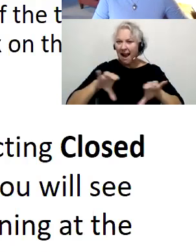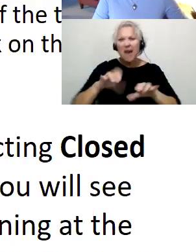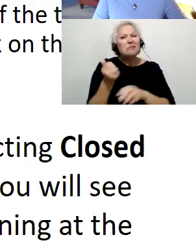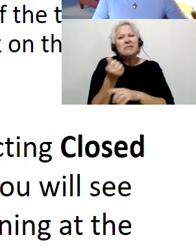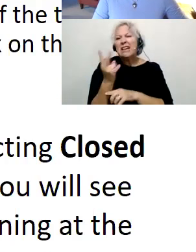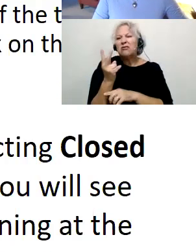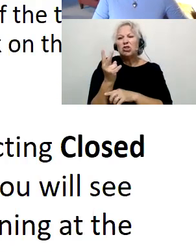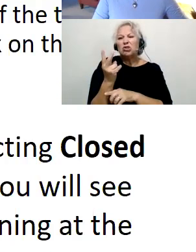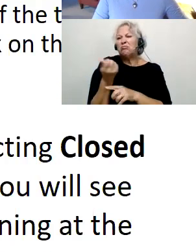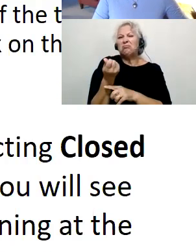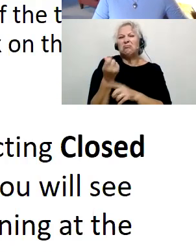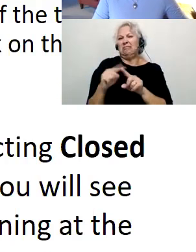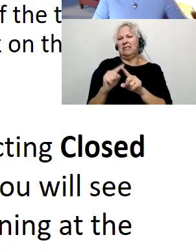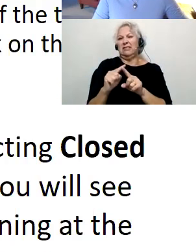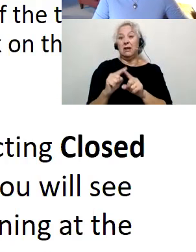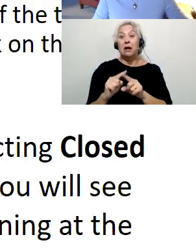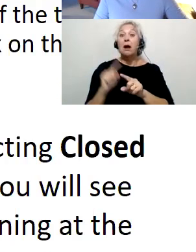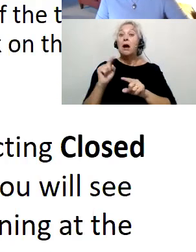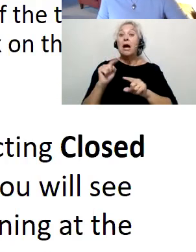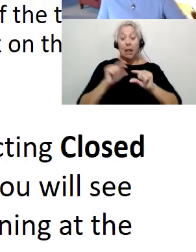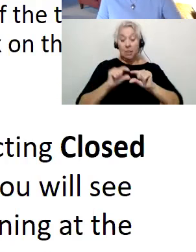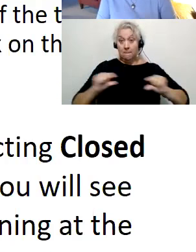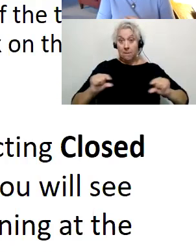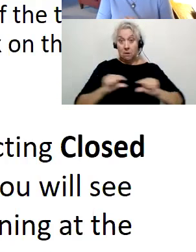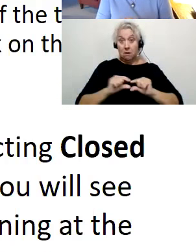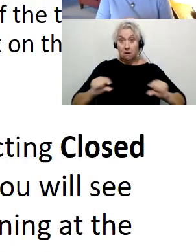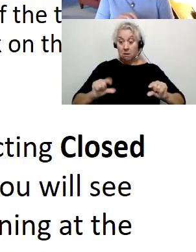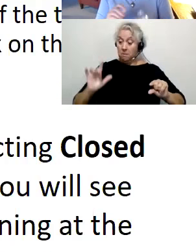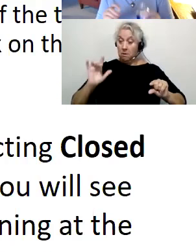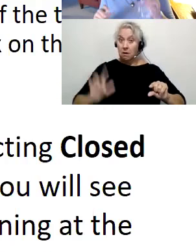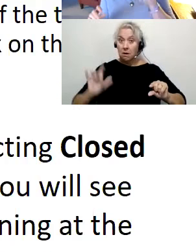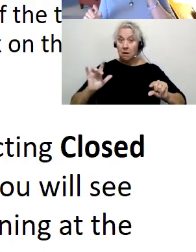different ways. Click on the closed captions box to choose